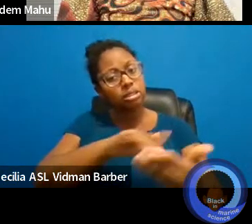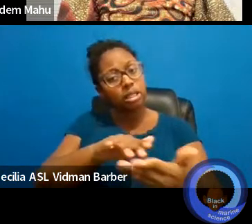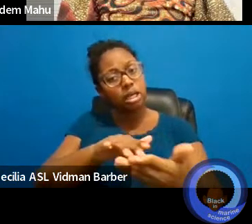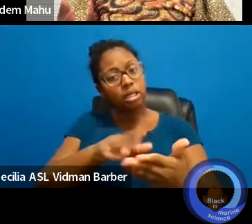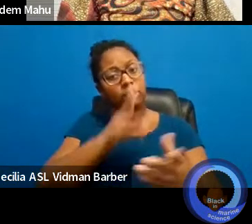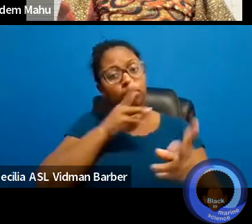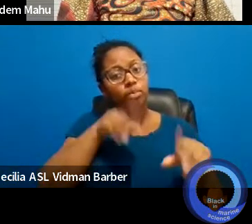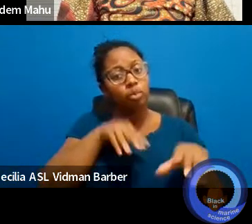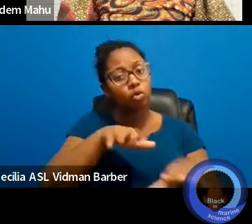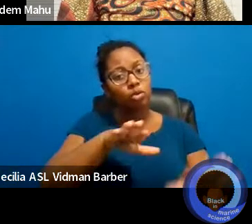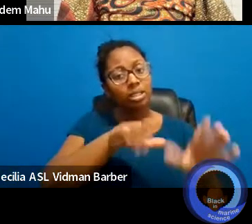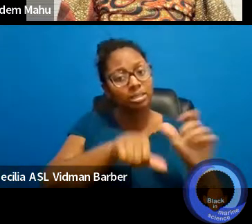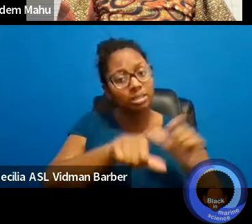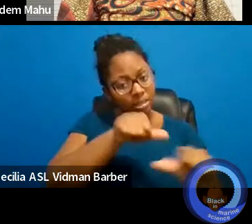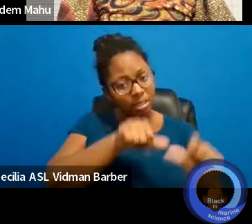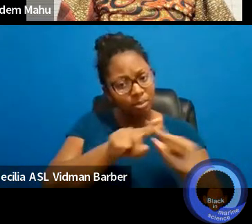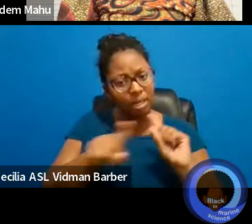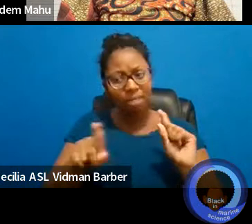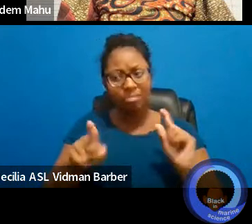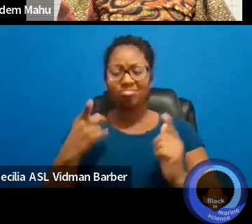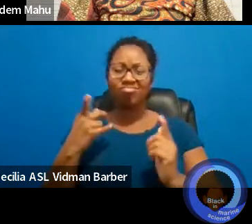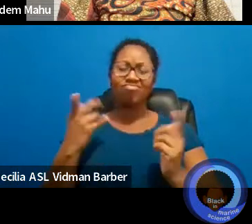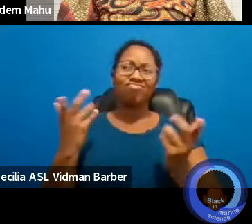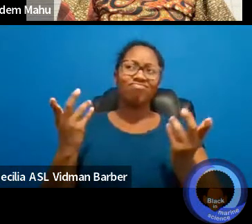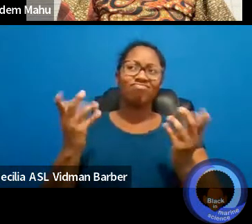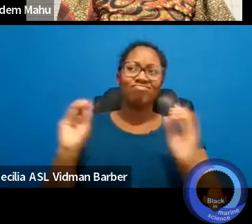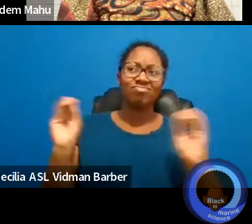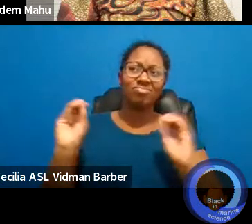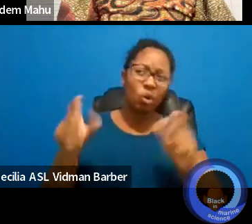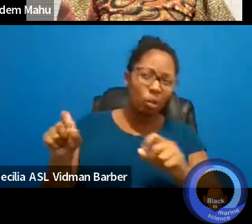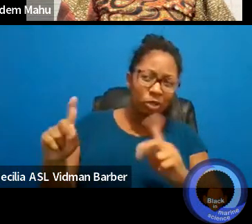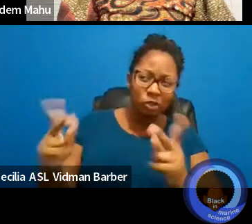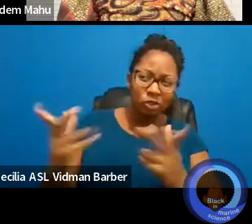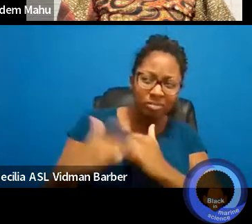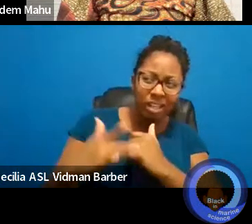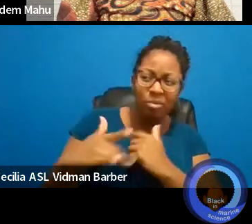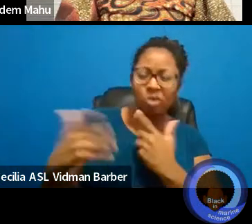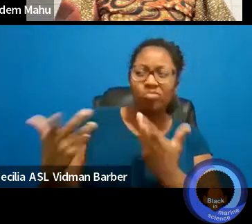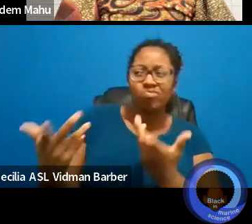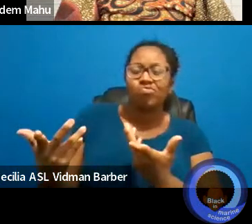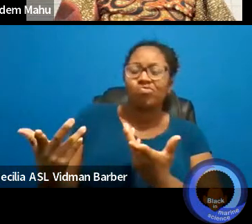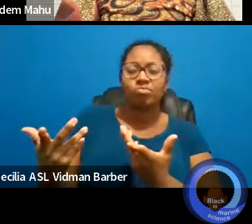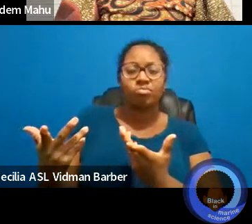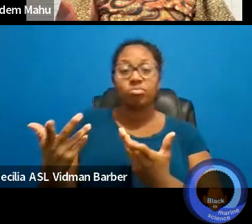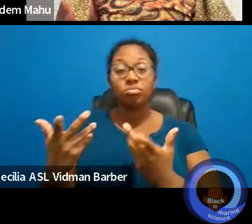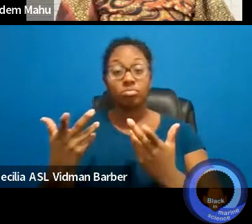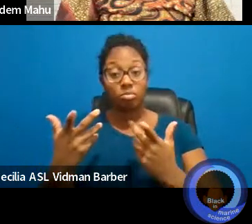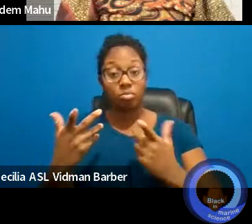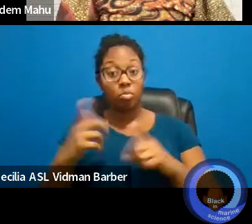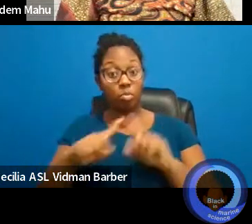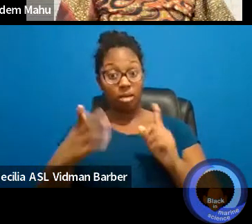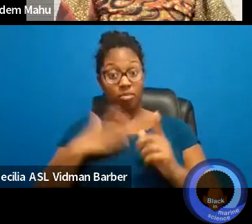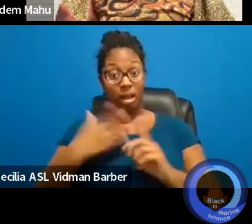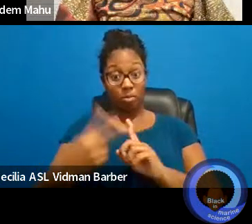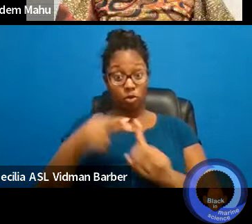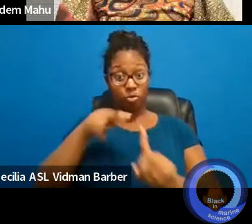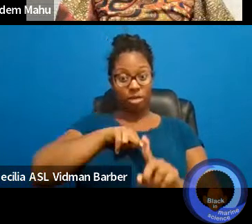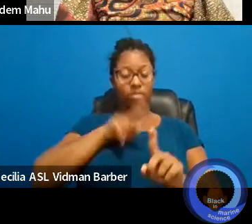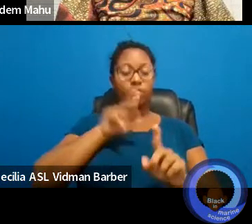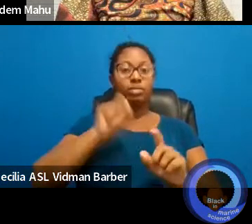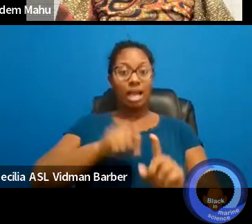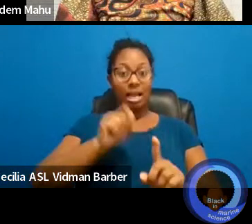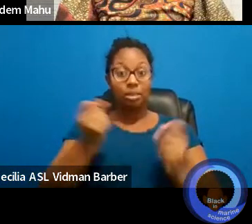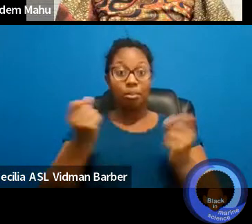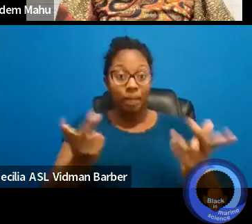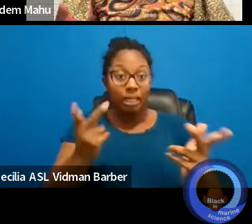fields, but really do not see the opportunities there. But on my part, I've seen a lot of opportunities. I've seen a lot of potentials, a